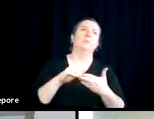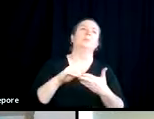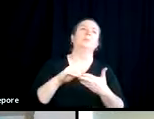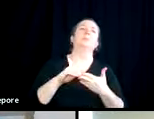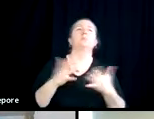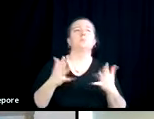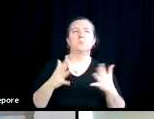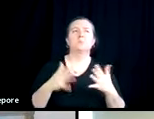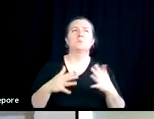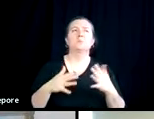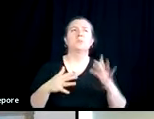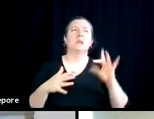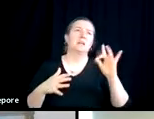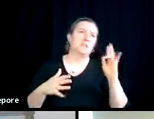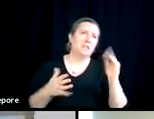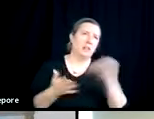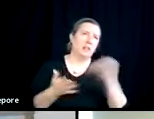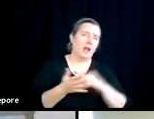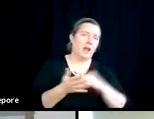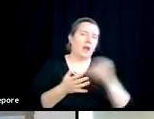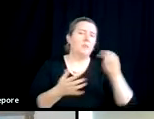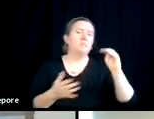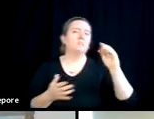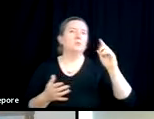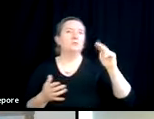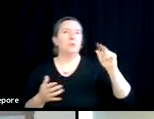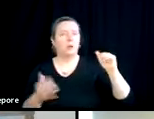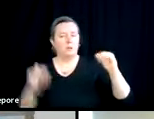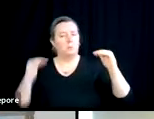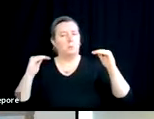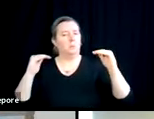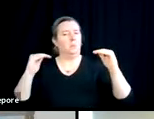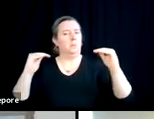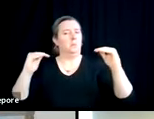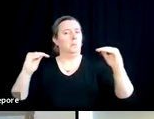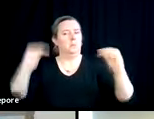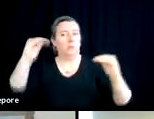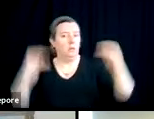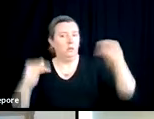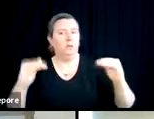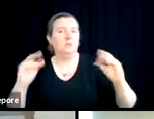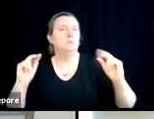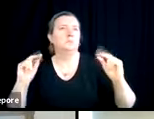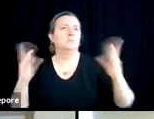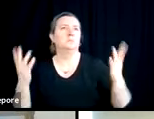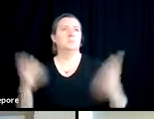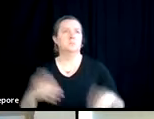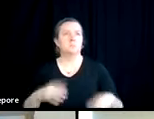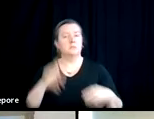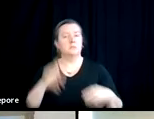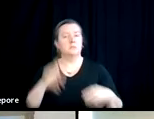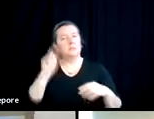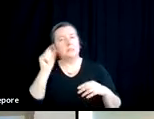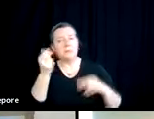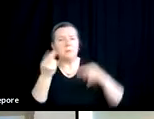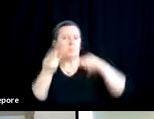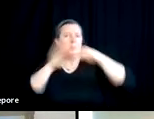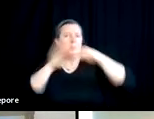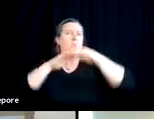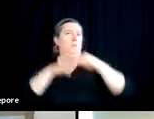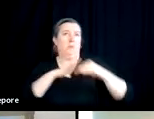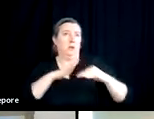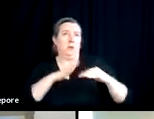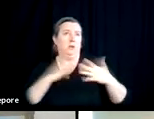87,400 Moderna first doses. But even with those increases, the demand for appointments is